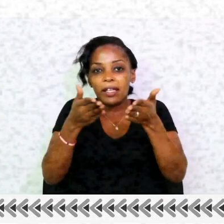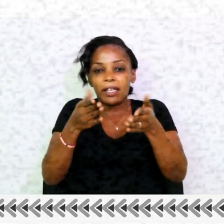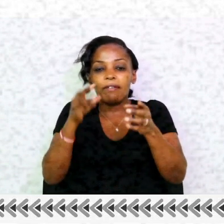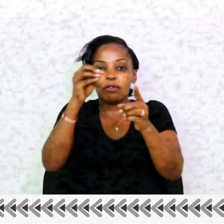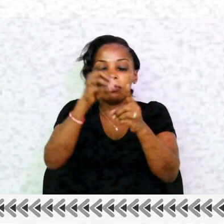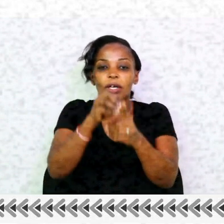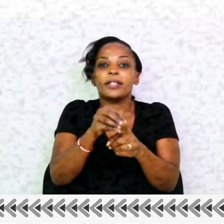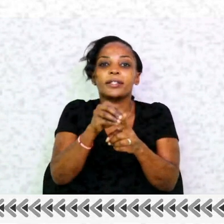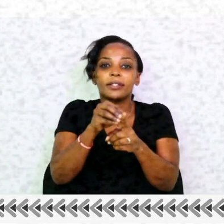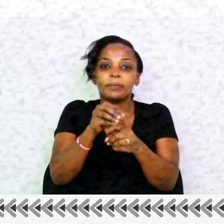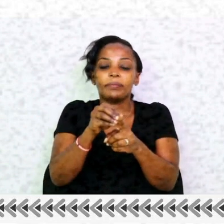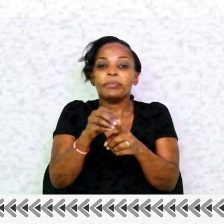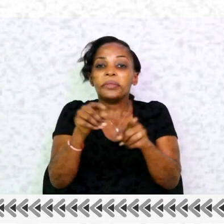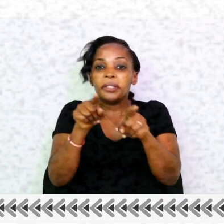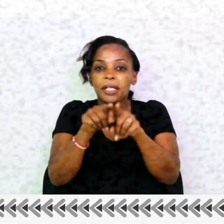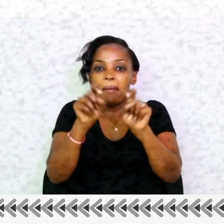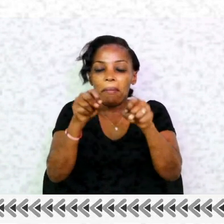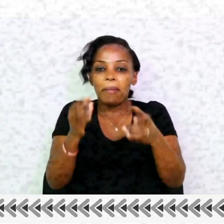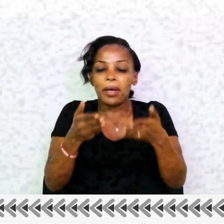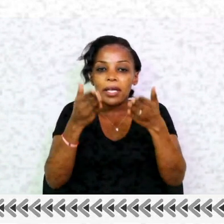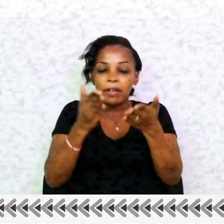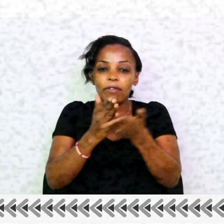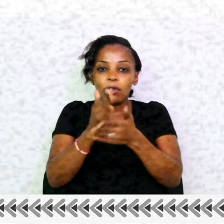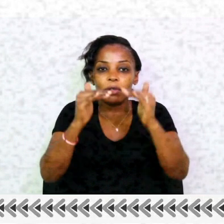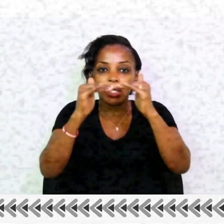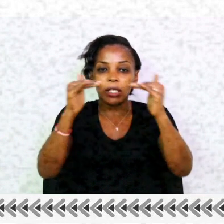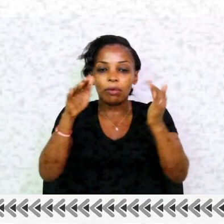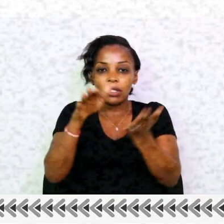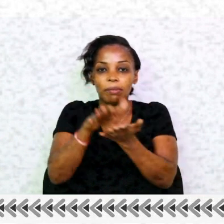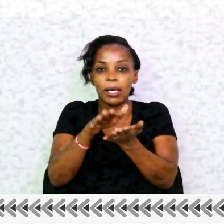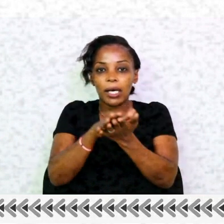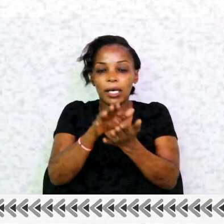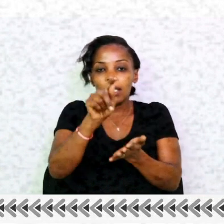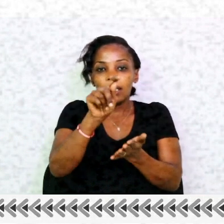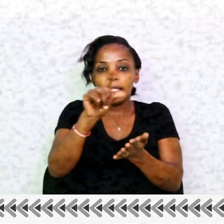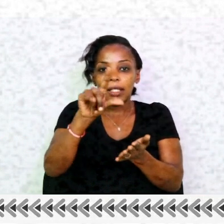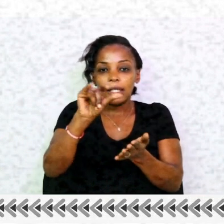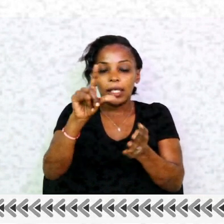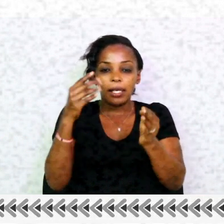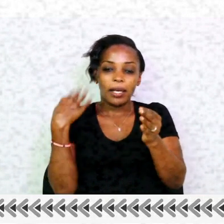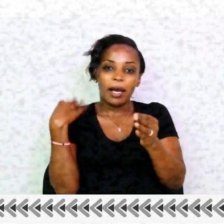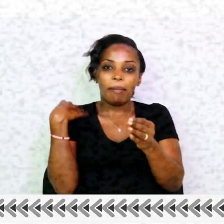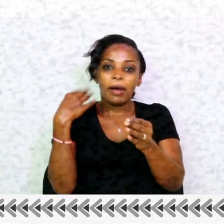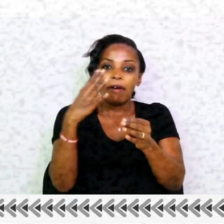towards. You can also give through our Equity Bank till, and the till number is